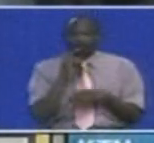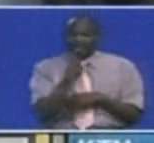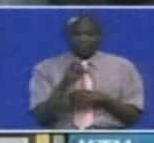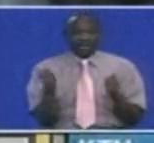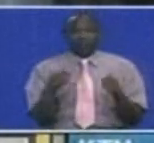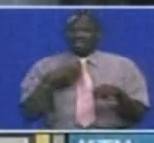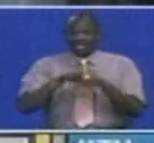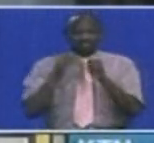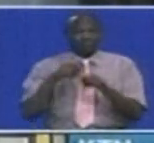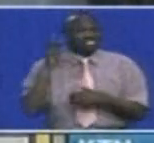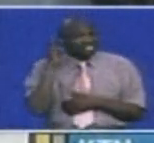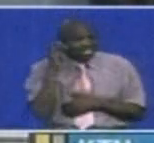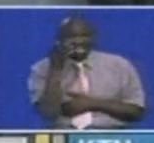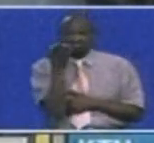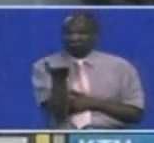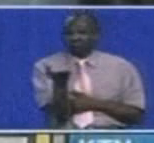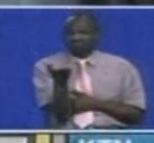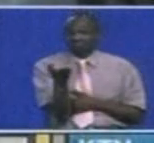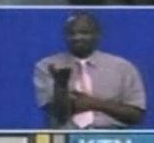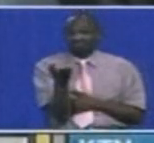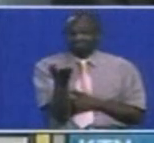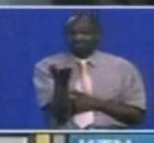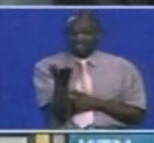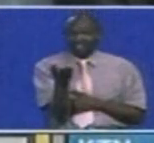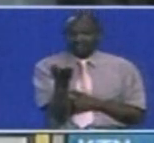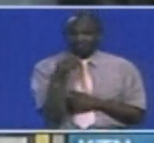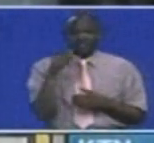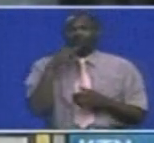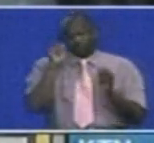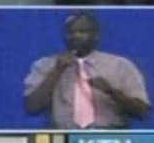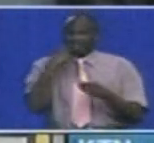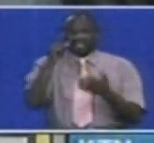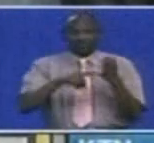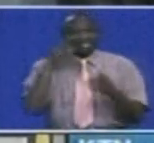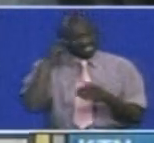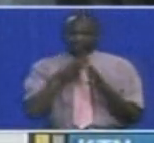Hatujapata, lakini tunasikia ndi hii. Lakini unaweza sema vile tunasikia.